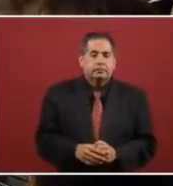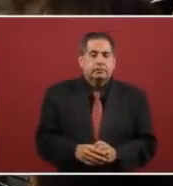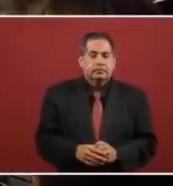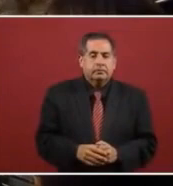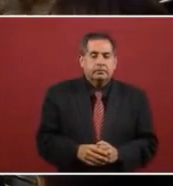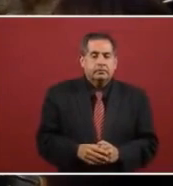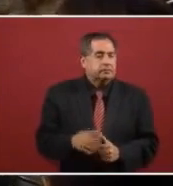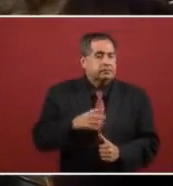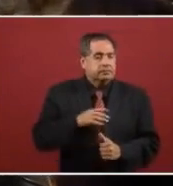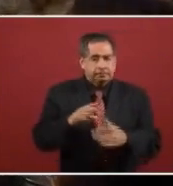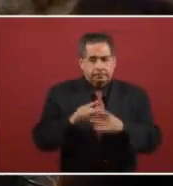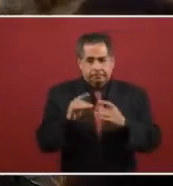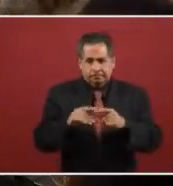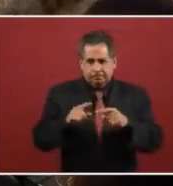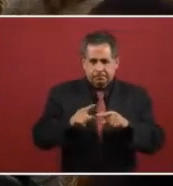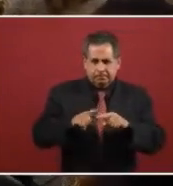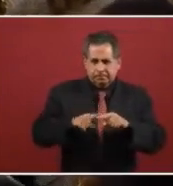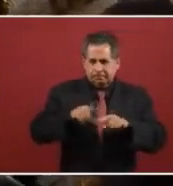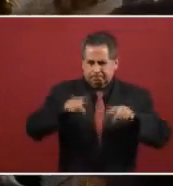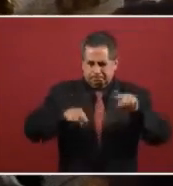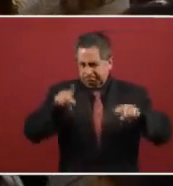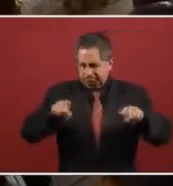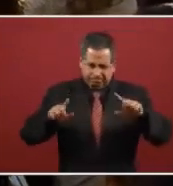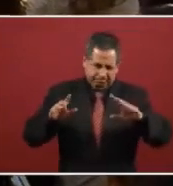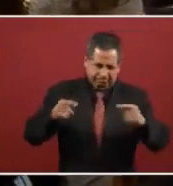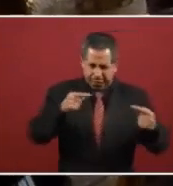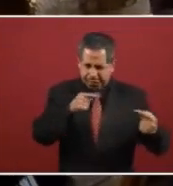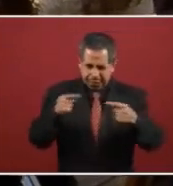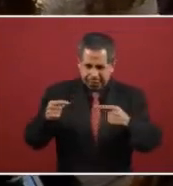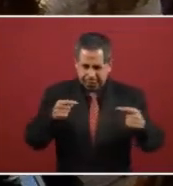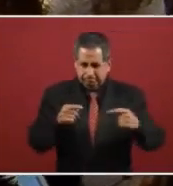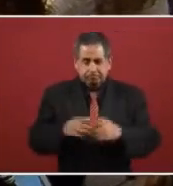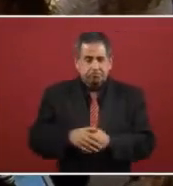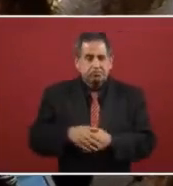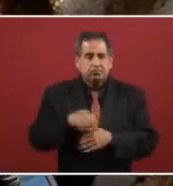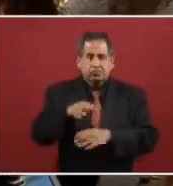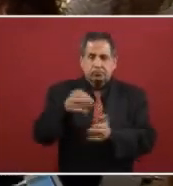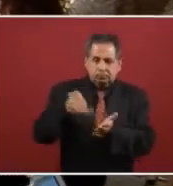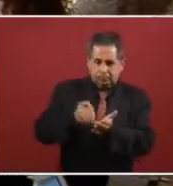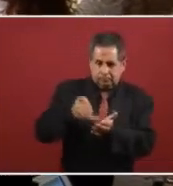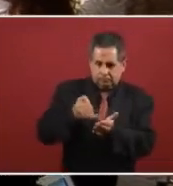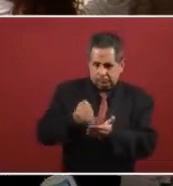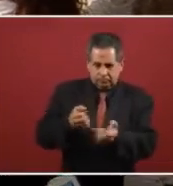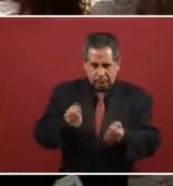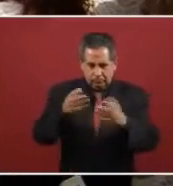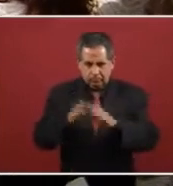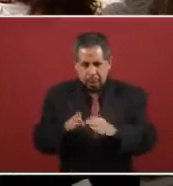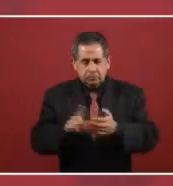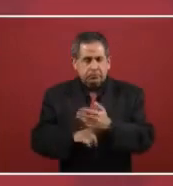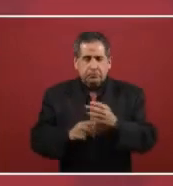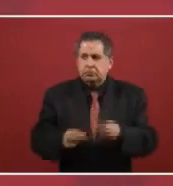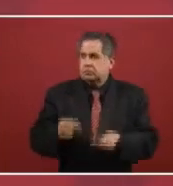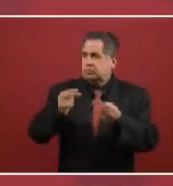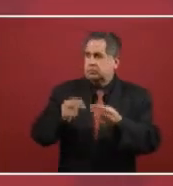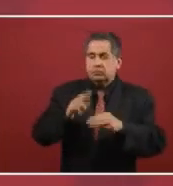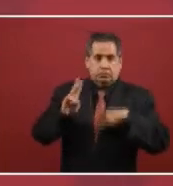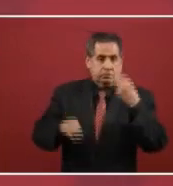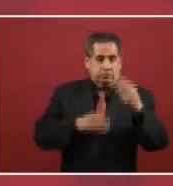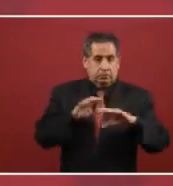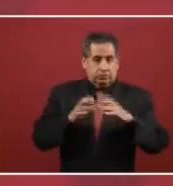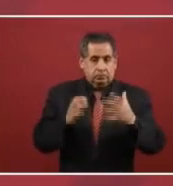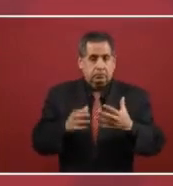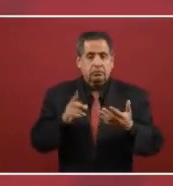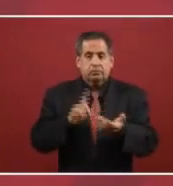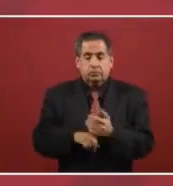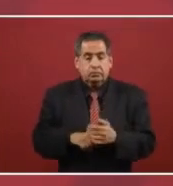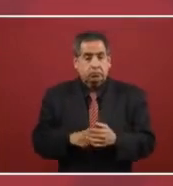hay estas diferencias, estas disputas that we're having these disputes and these en lo comercial in the commercial